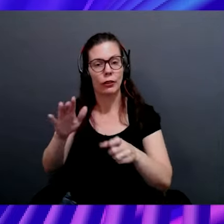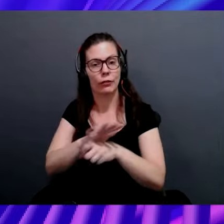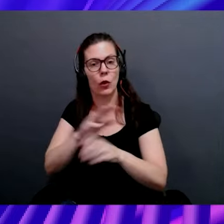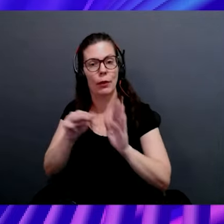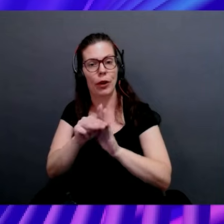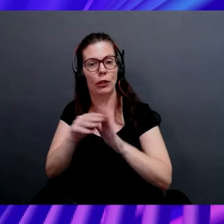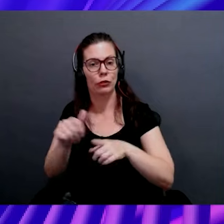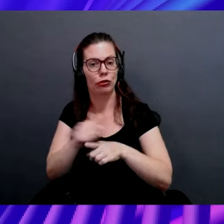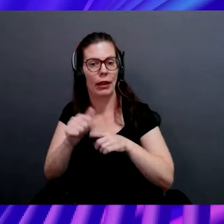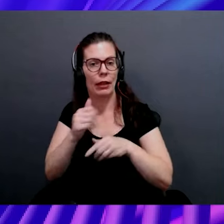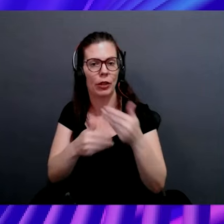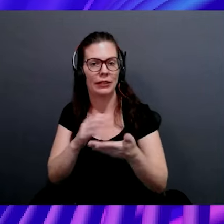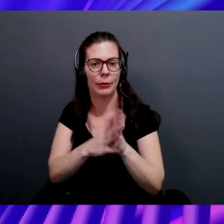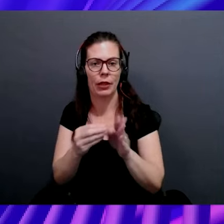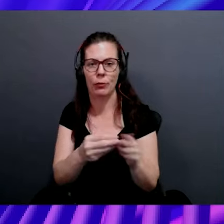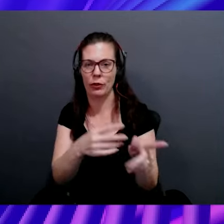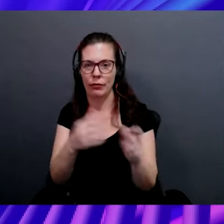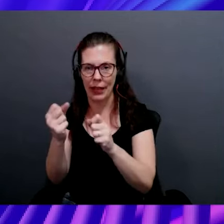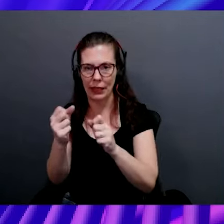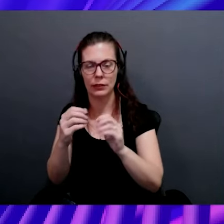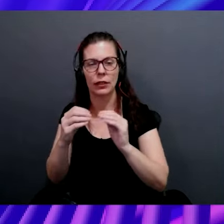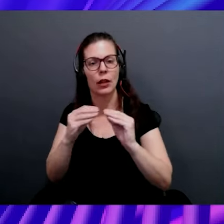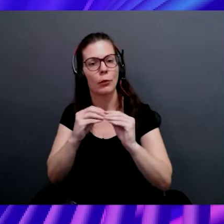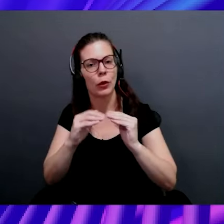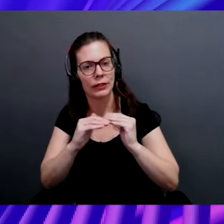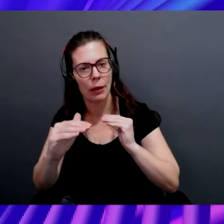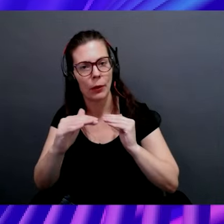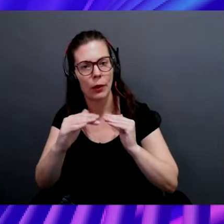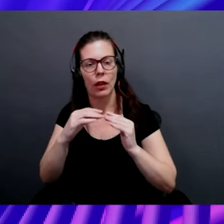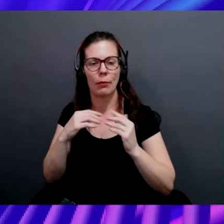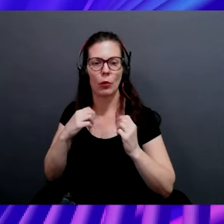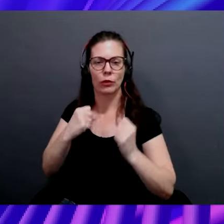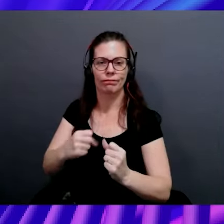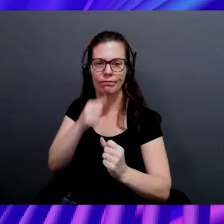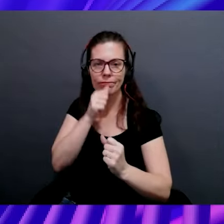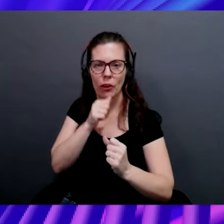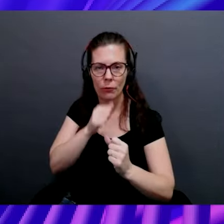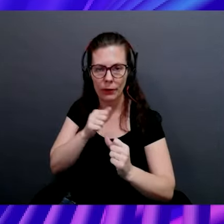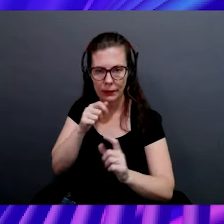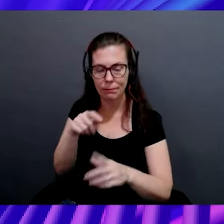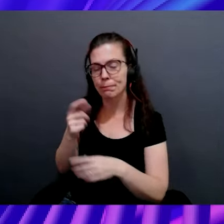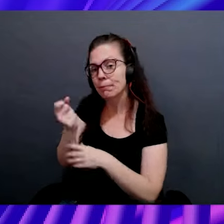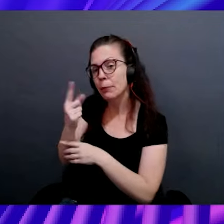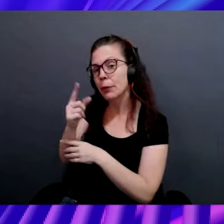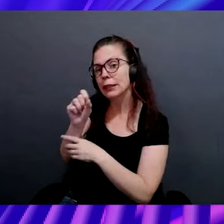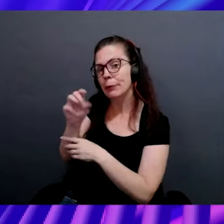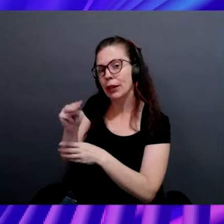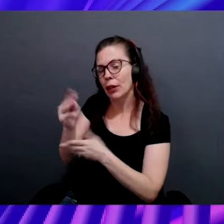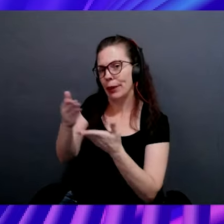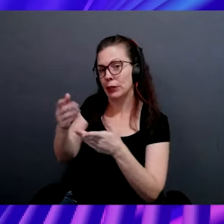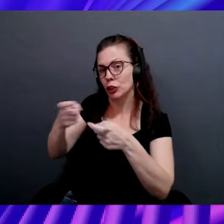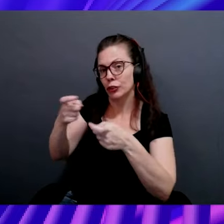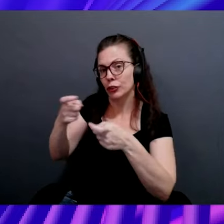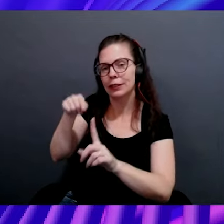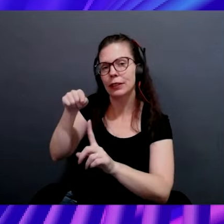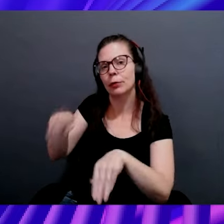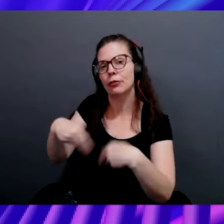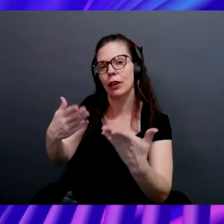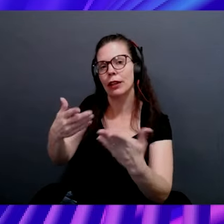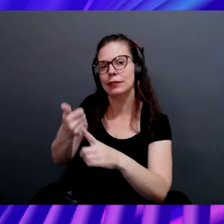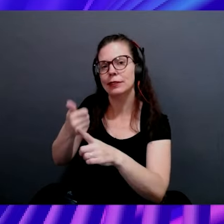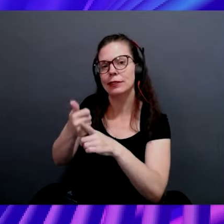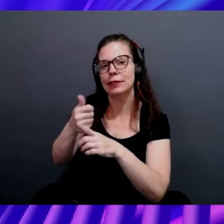faster, much stable, and much fault tolerant. Now, SageMaker, being it a managed service, it does provide its own flavor of